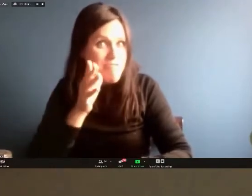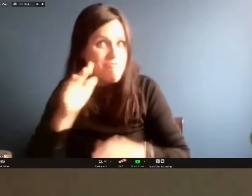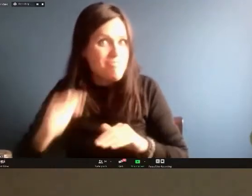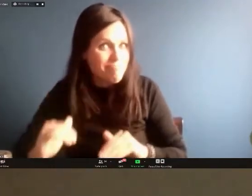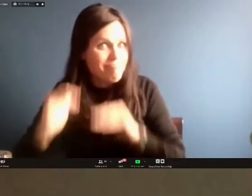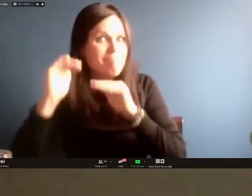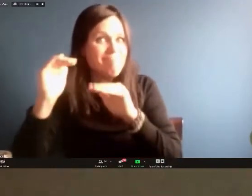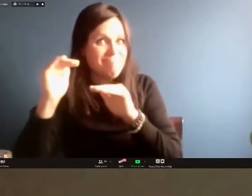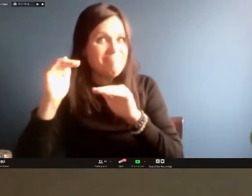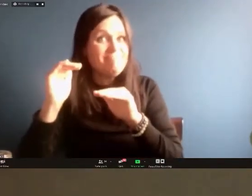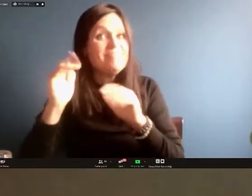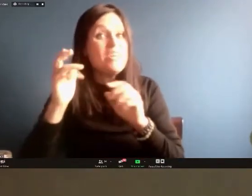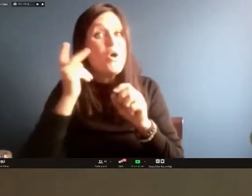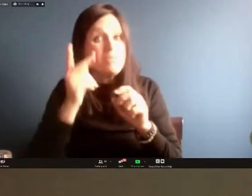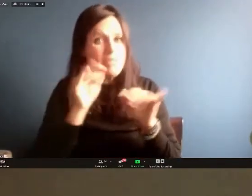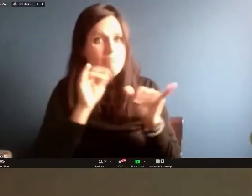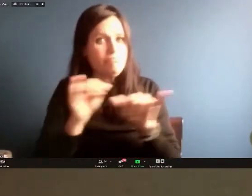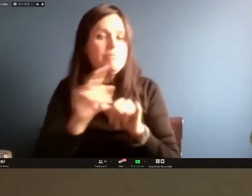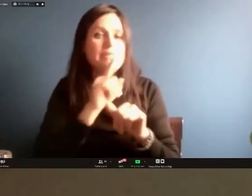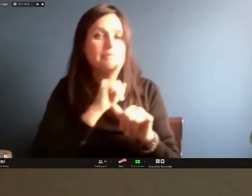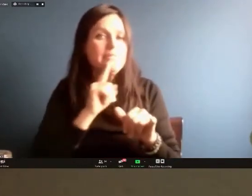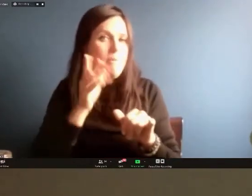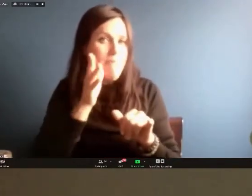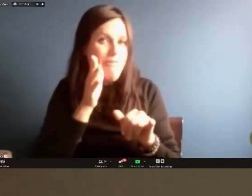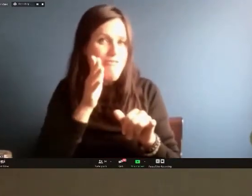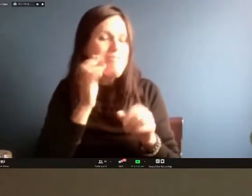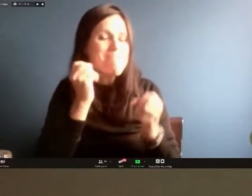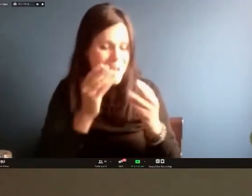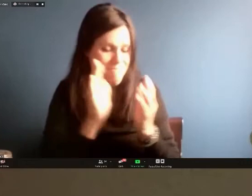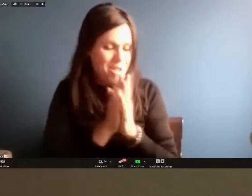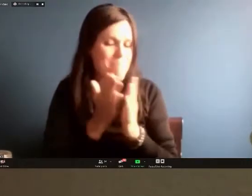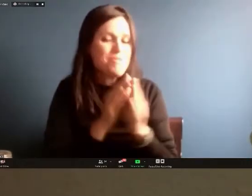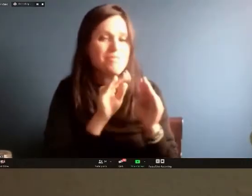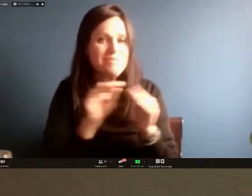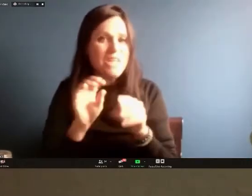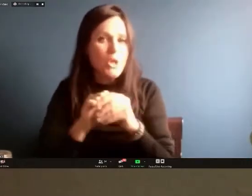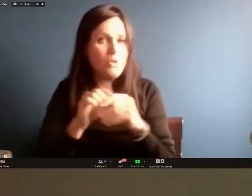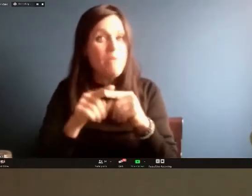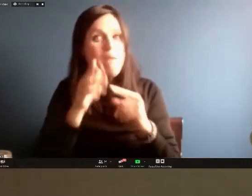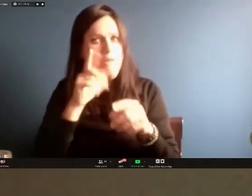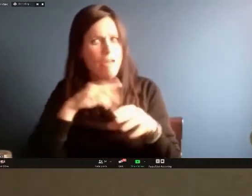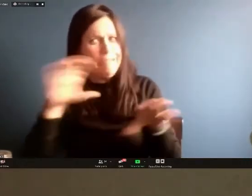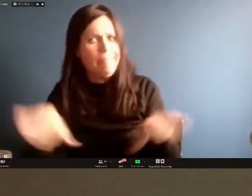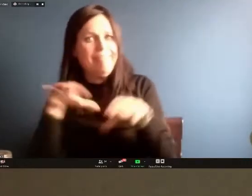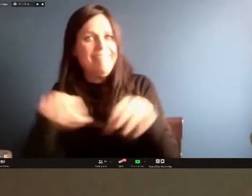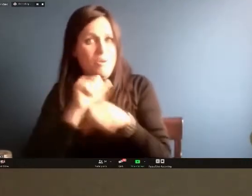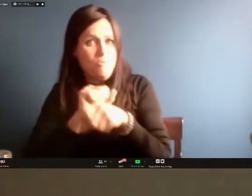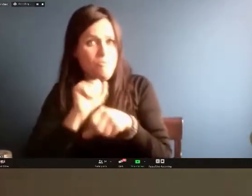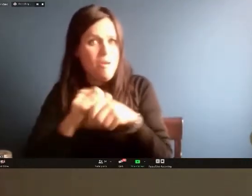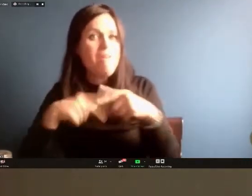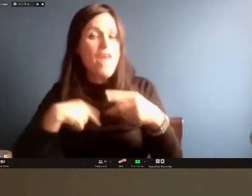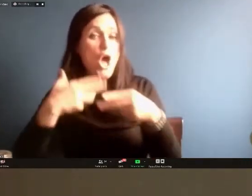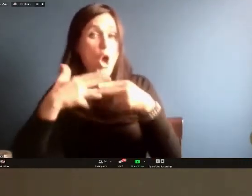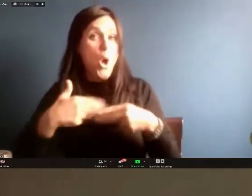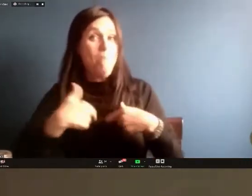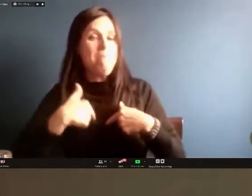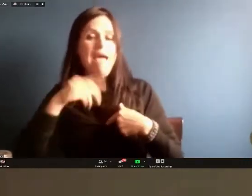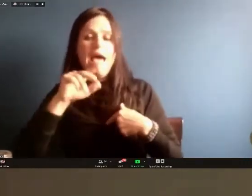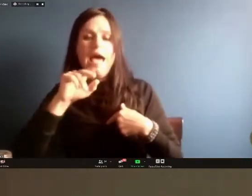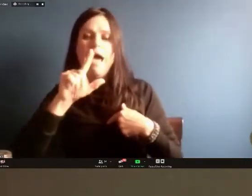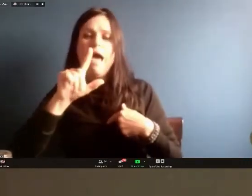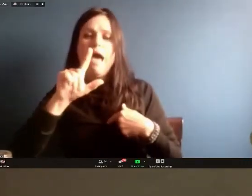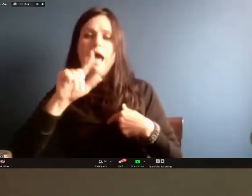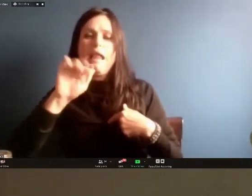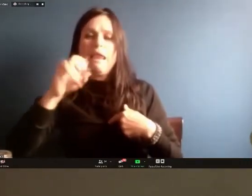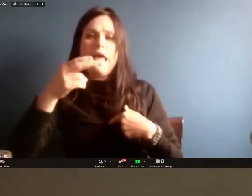some of my books. I often have single parent moms. And so I was what's called a latchkey kid. And that